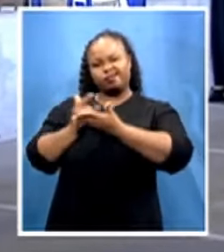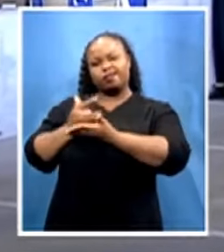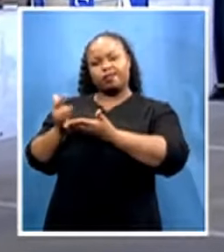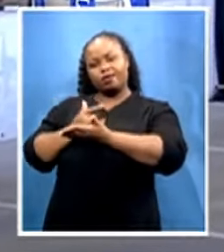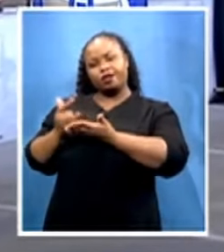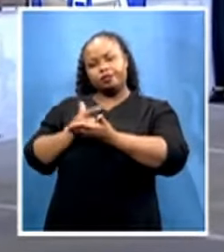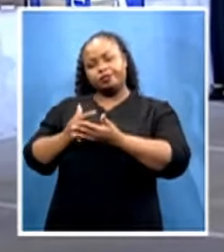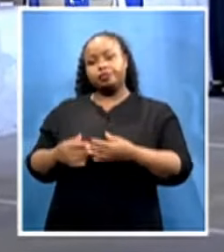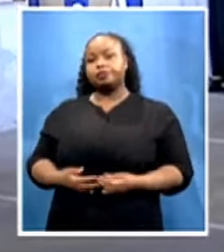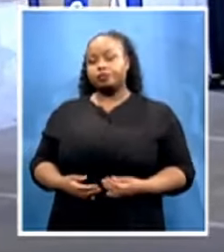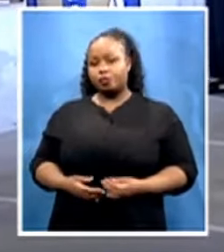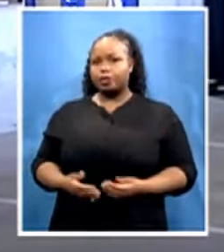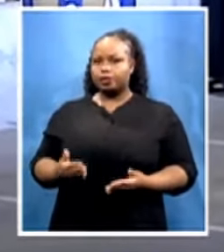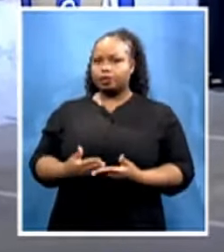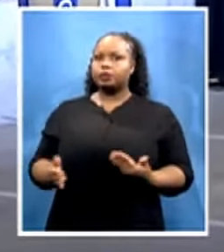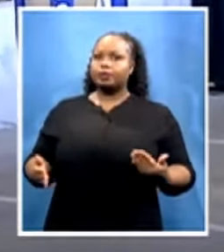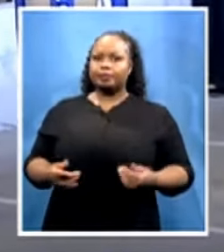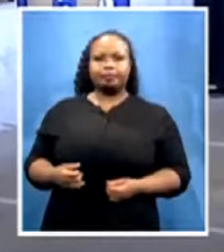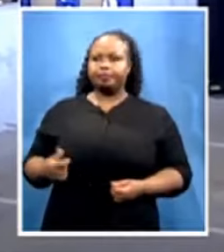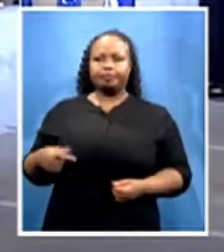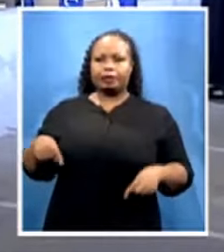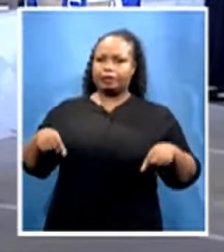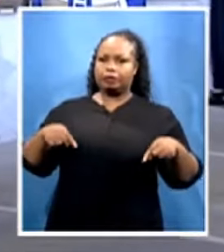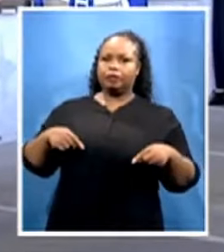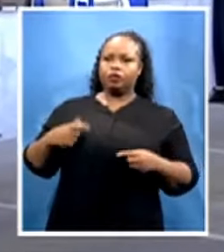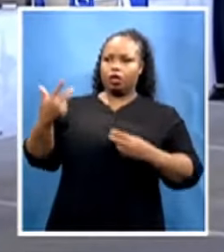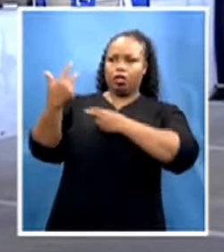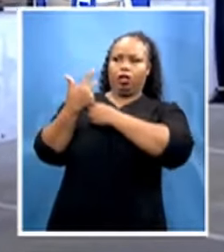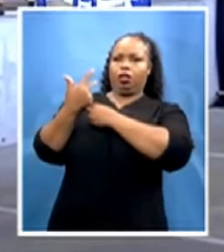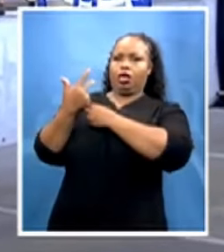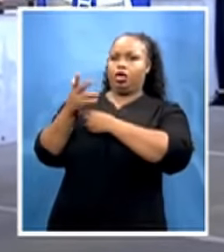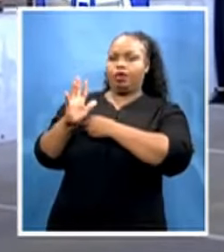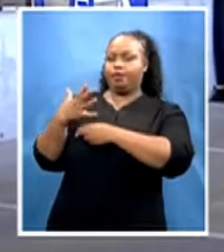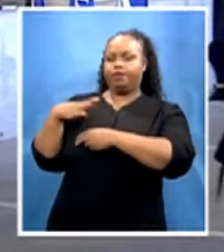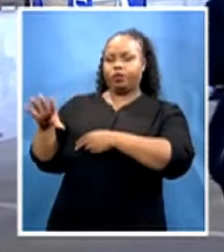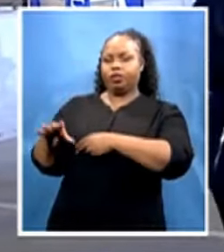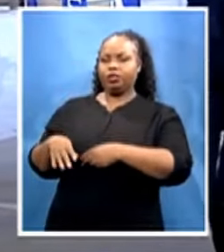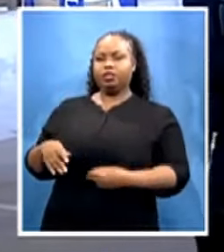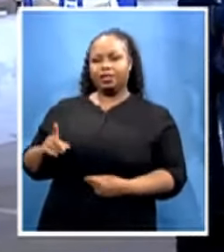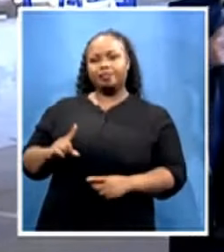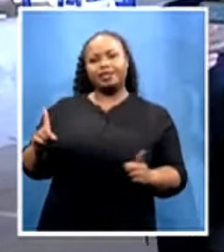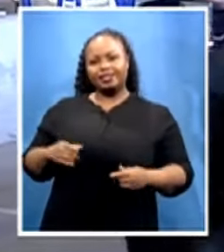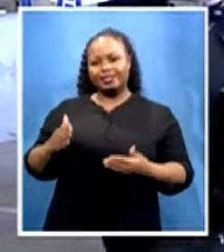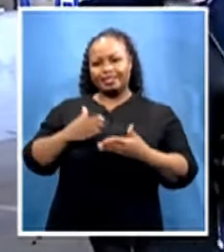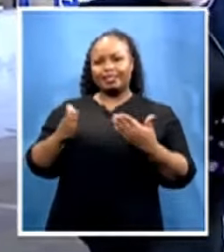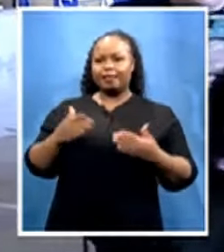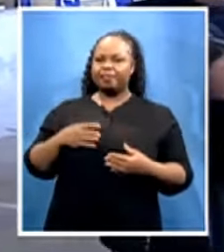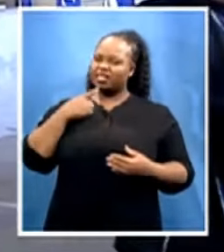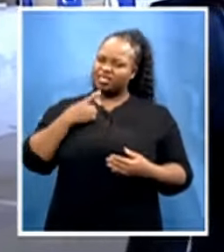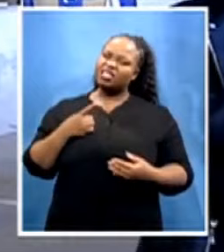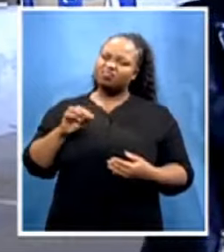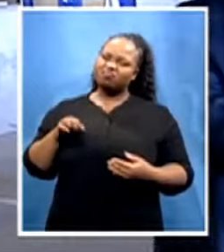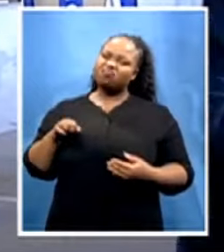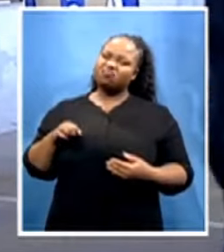on camera for some reason. But they are indicating that, it looks like the country is